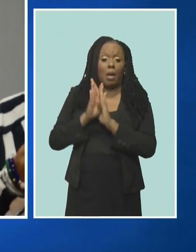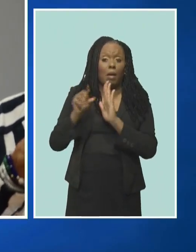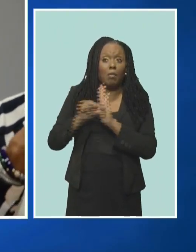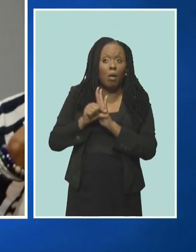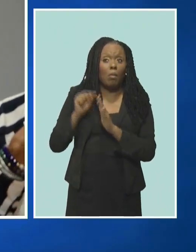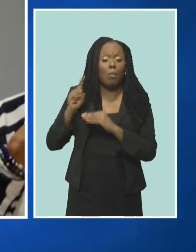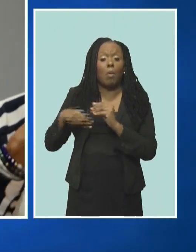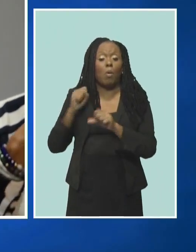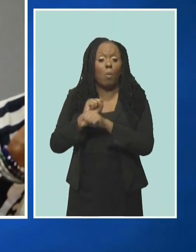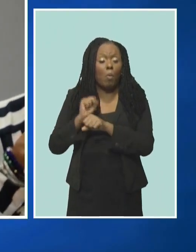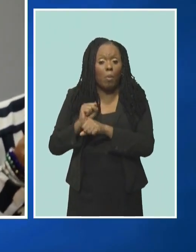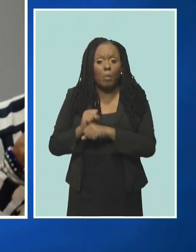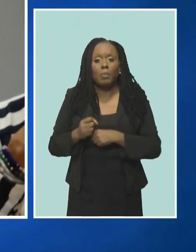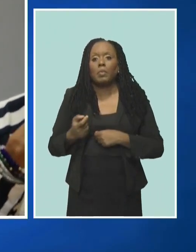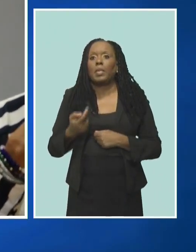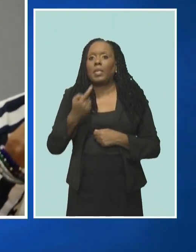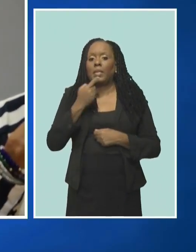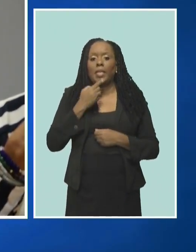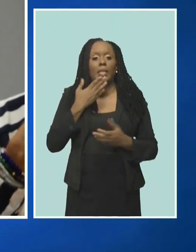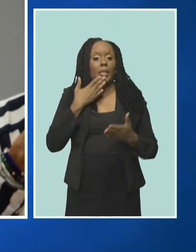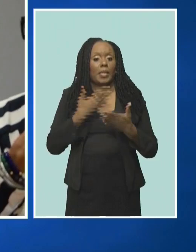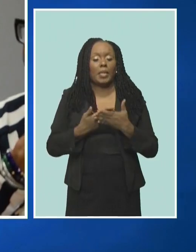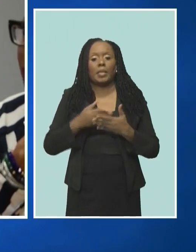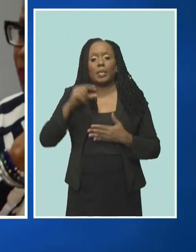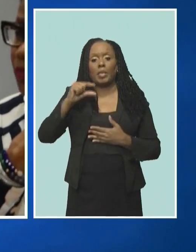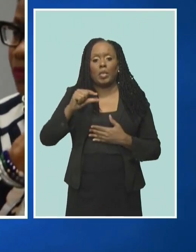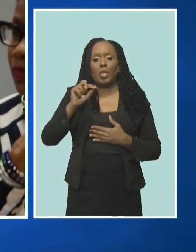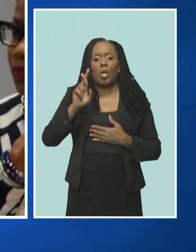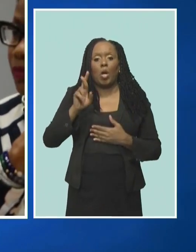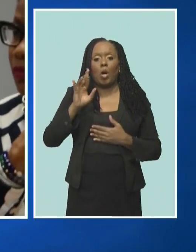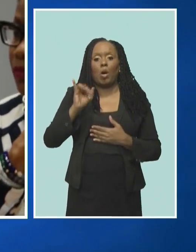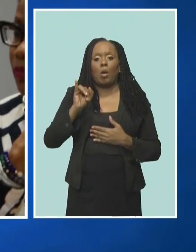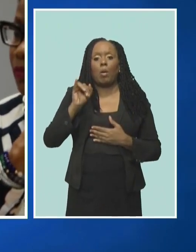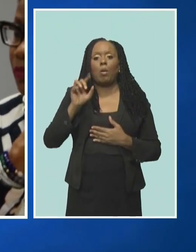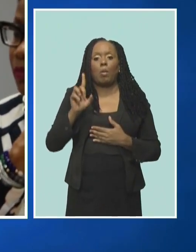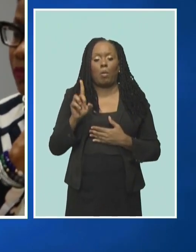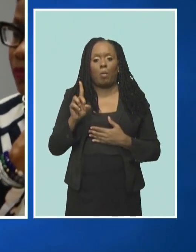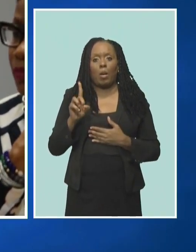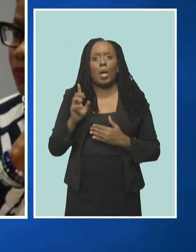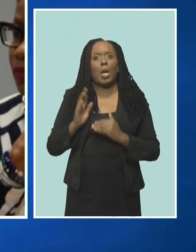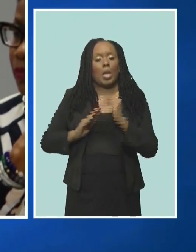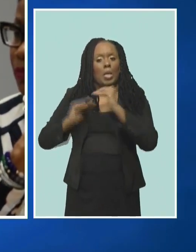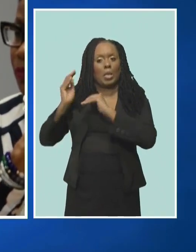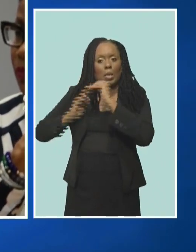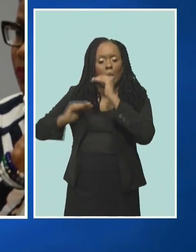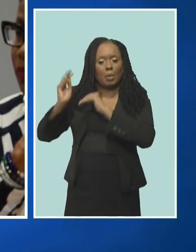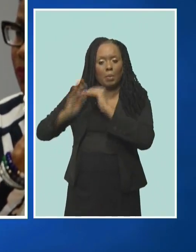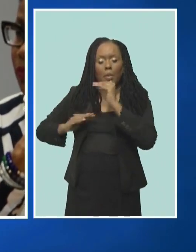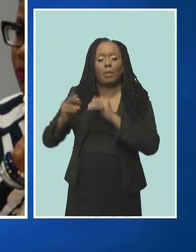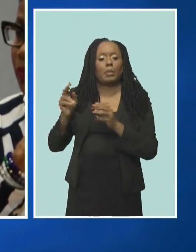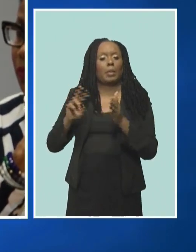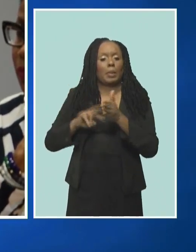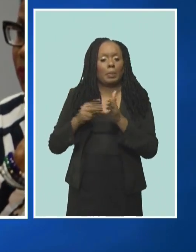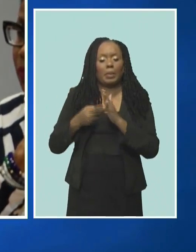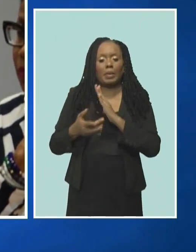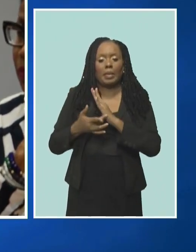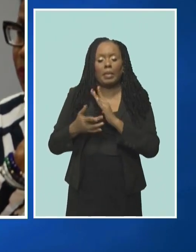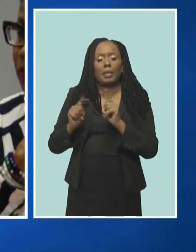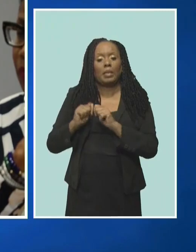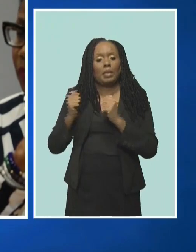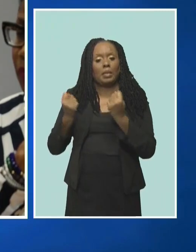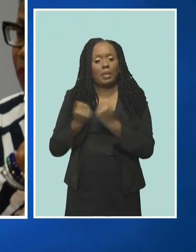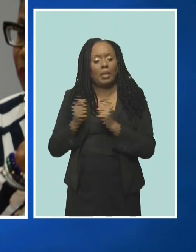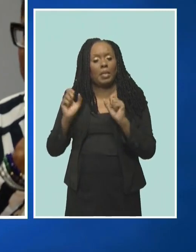conference a model for grid characterizations has been built, which would allow the technical team to set a strategy for the way